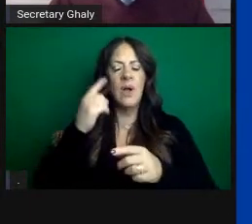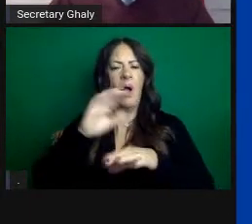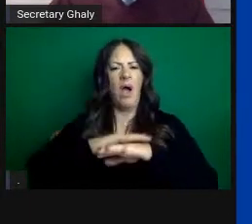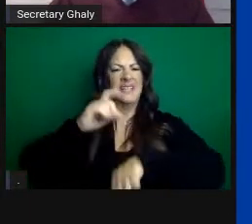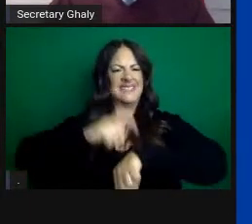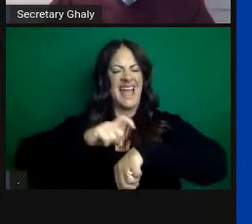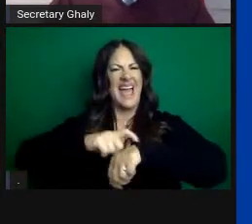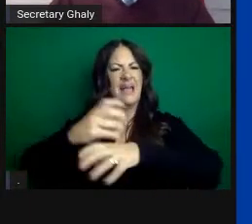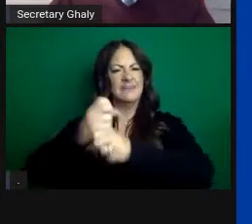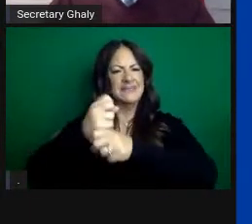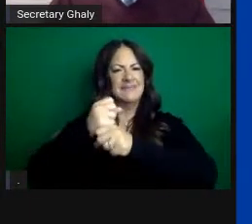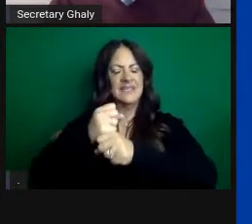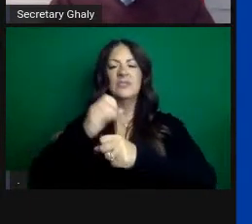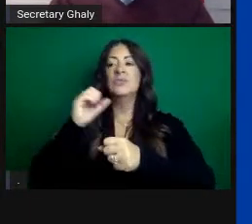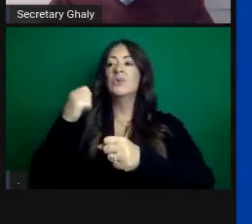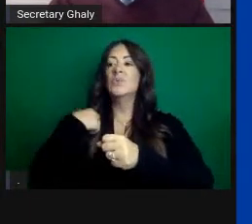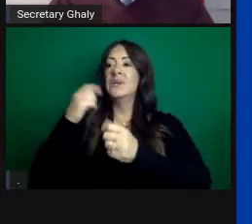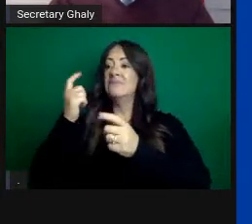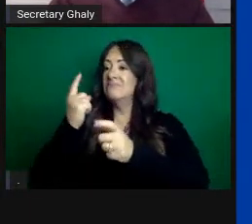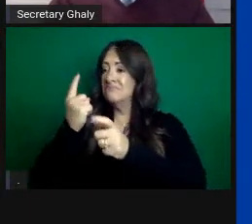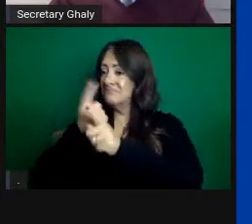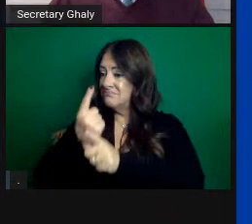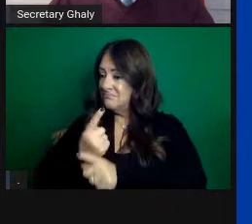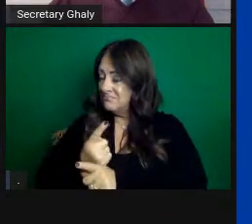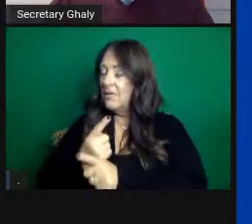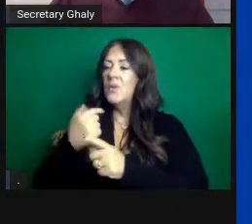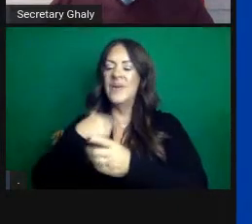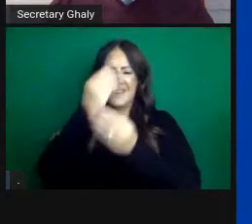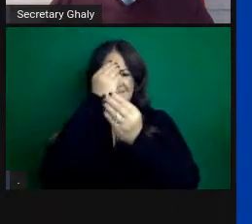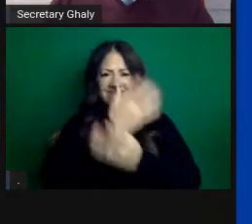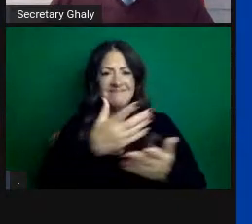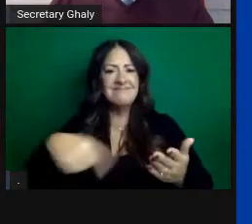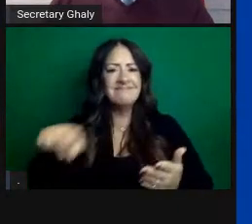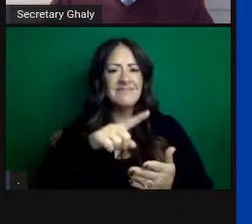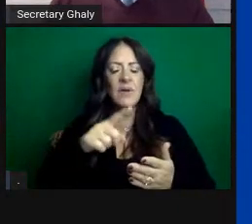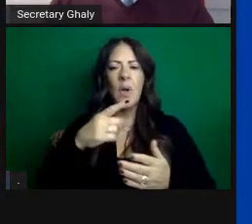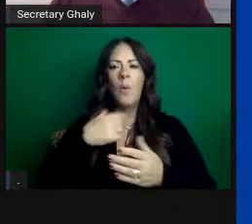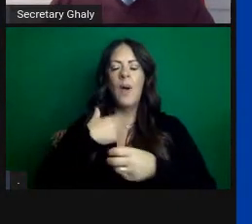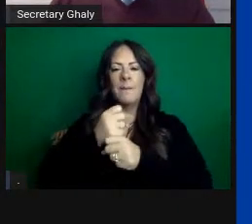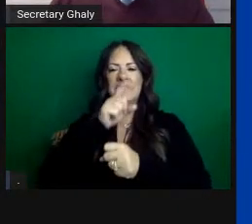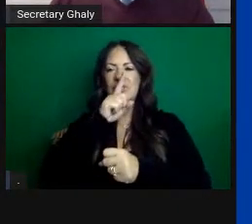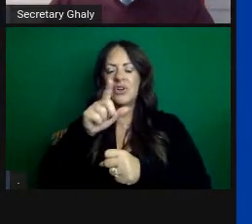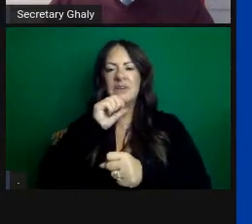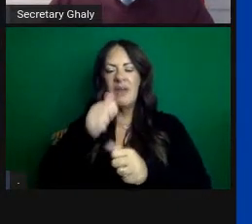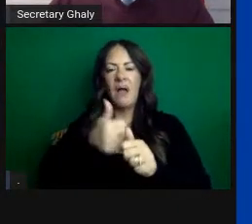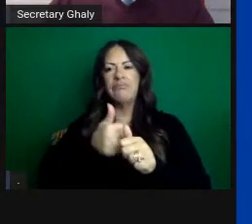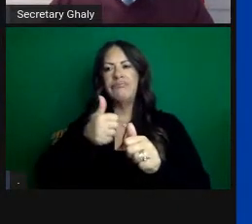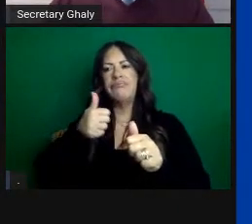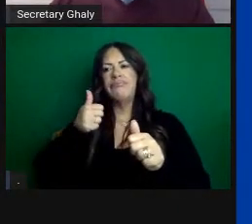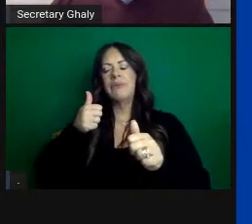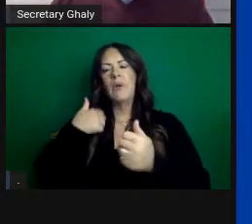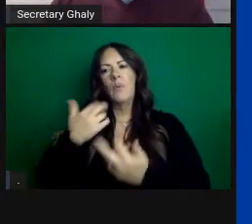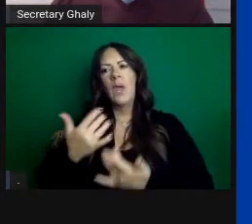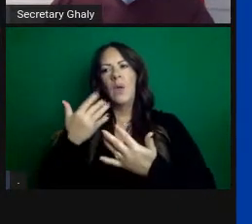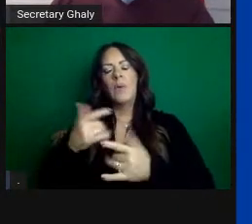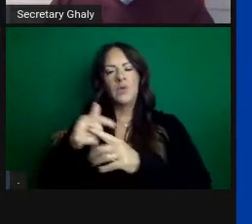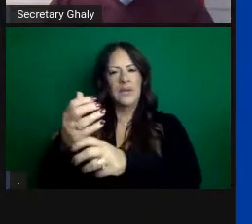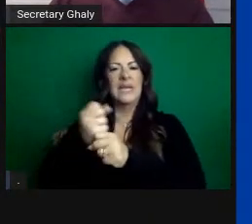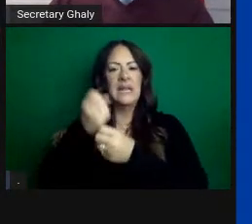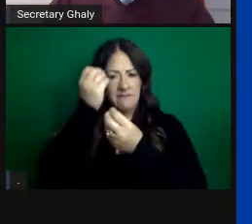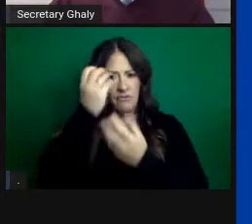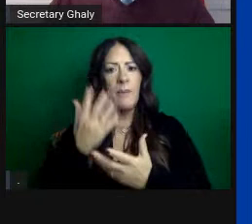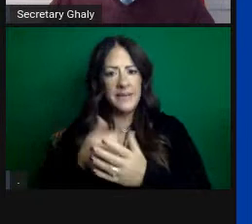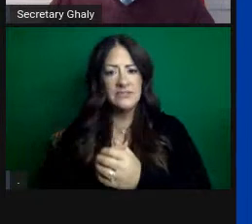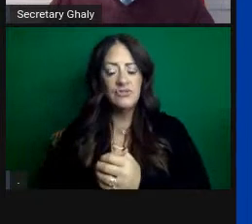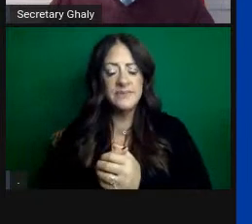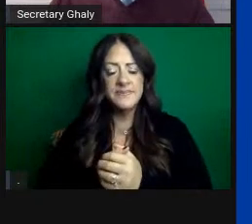that we can notify all of you. We can track our own efforts, make improvements as we go, and also notify our federal partners about